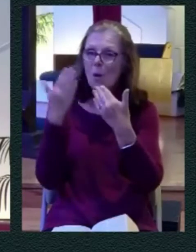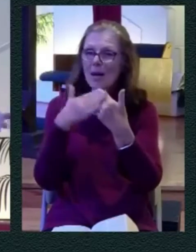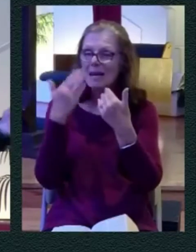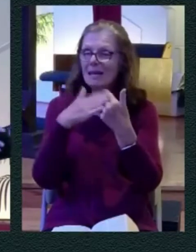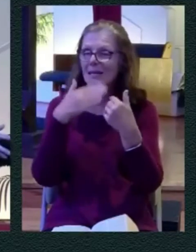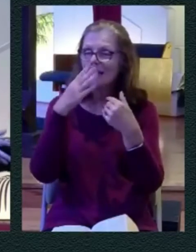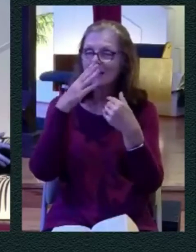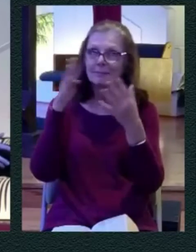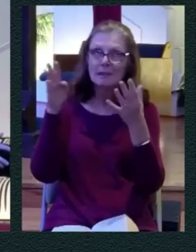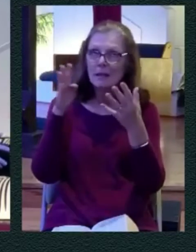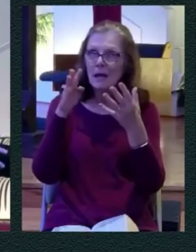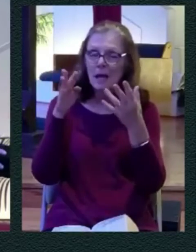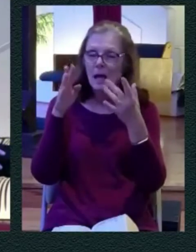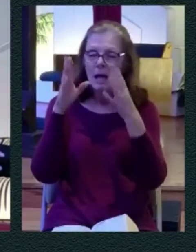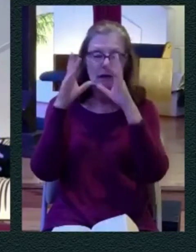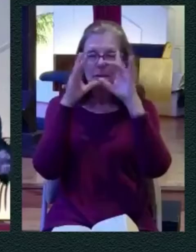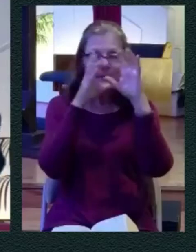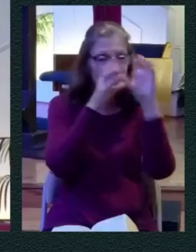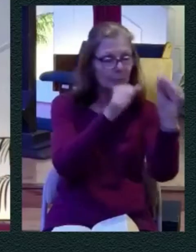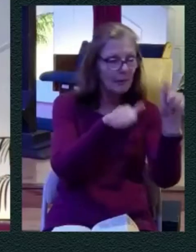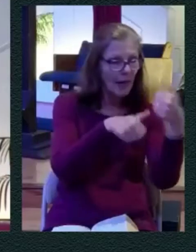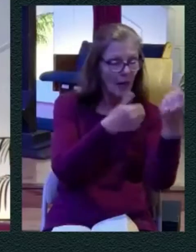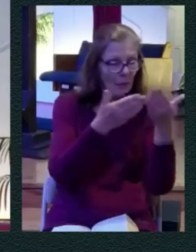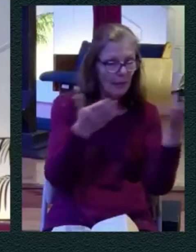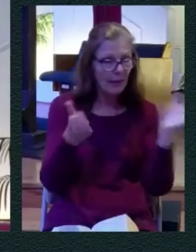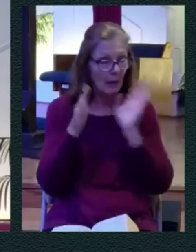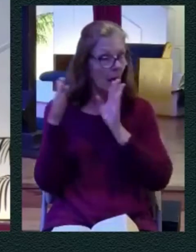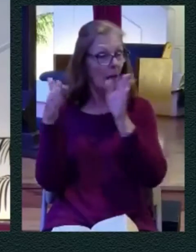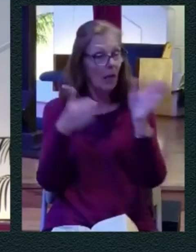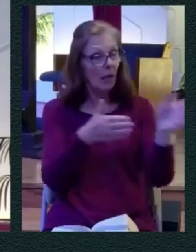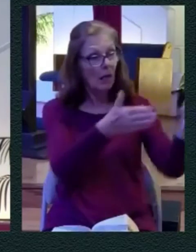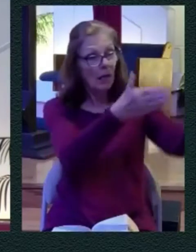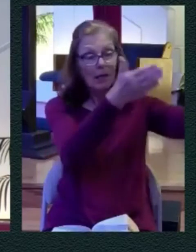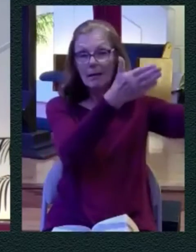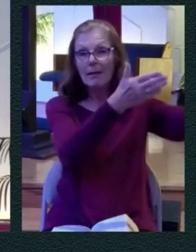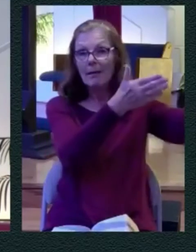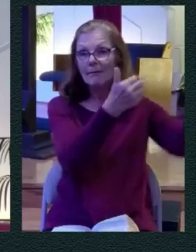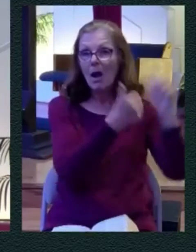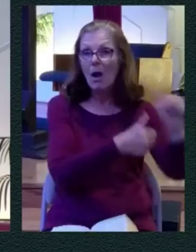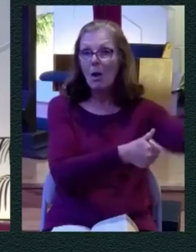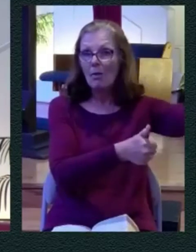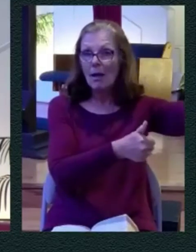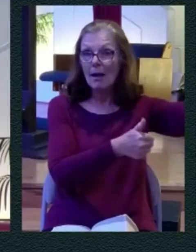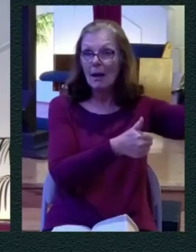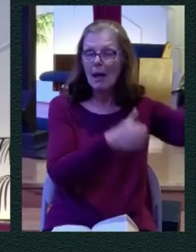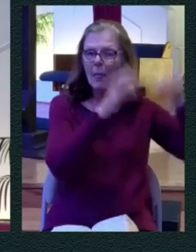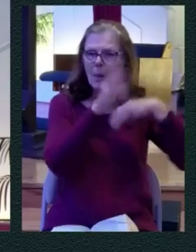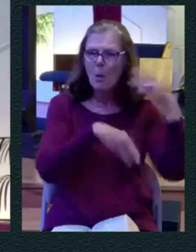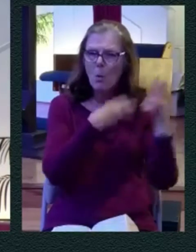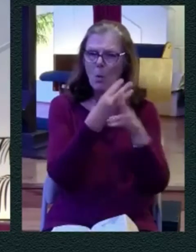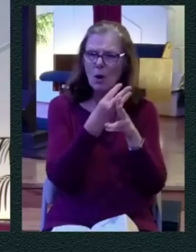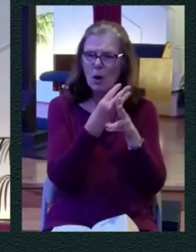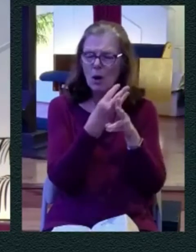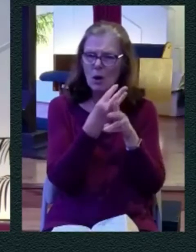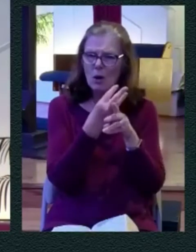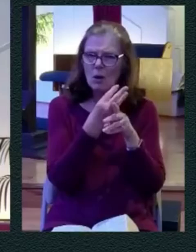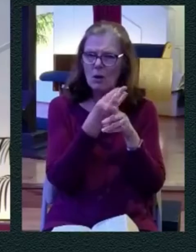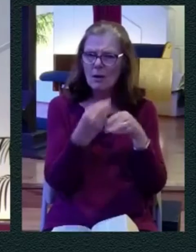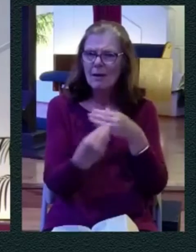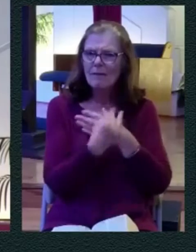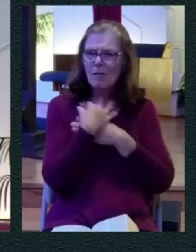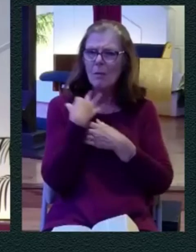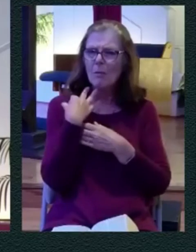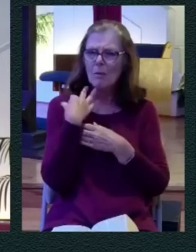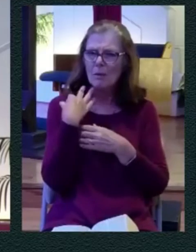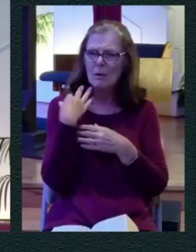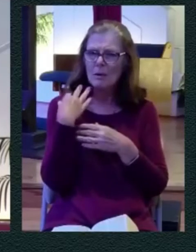become preoccupied with other things, to let the world around us squeeze us into its mold. It's so easy for these